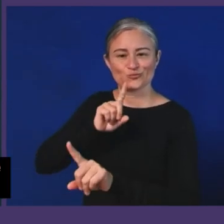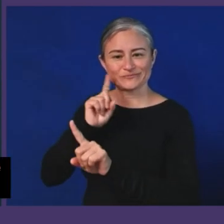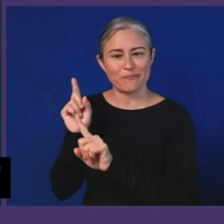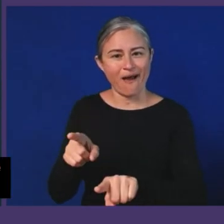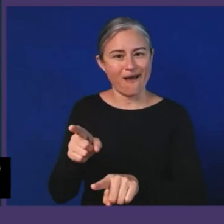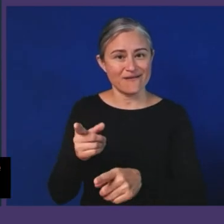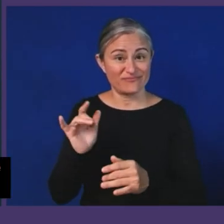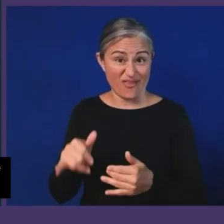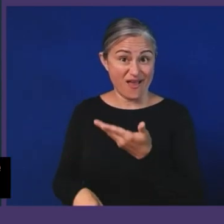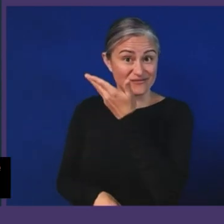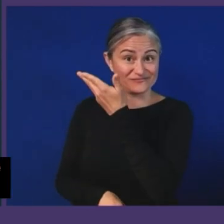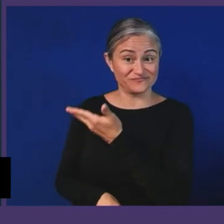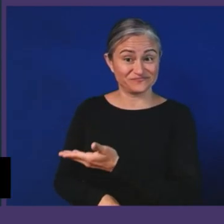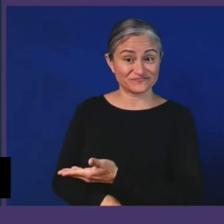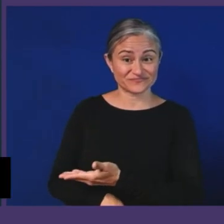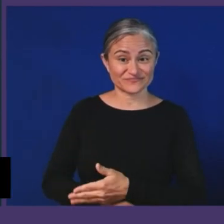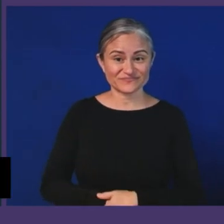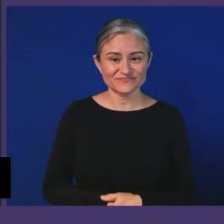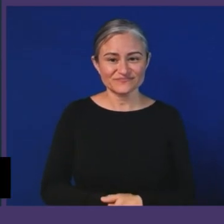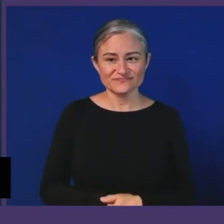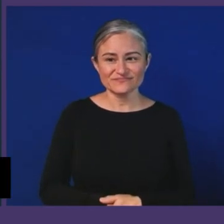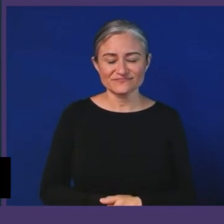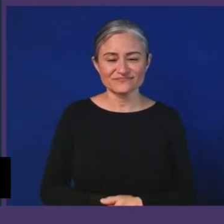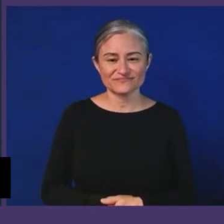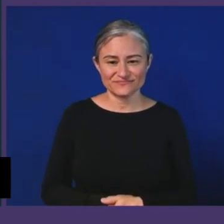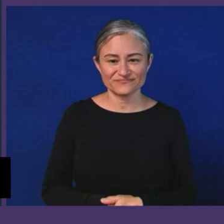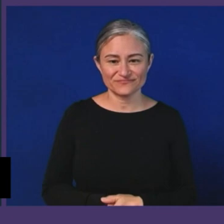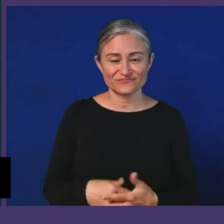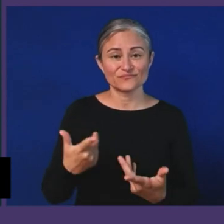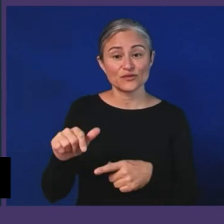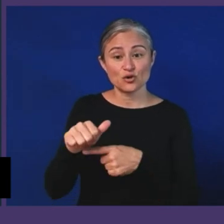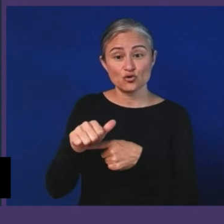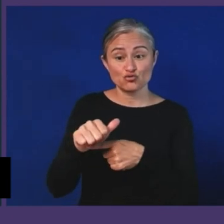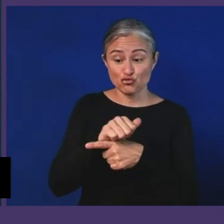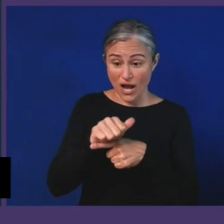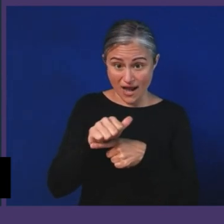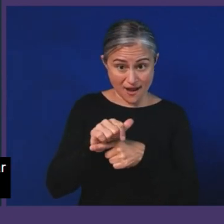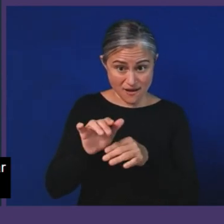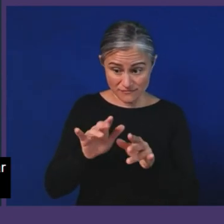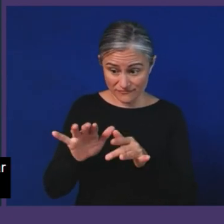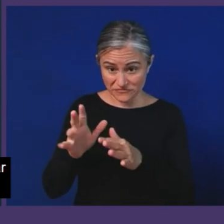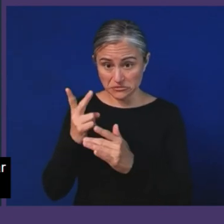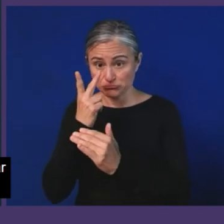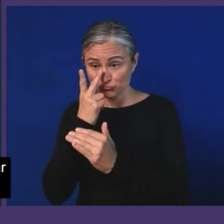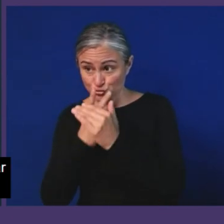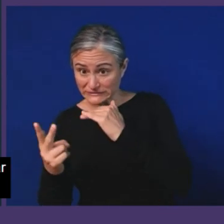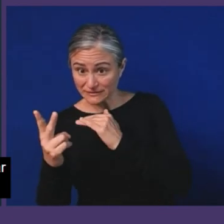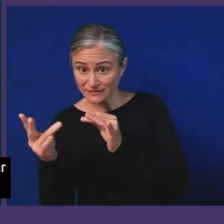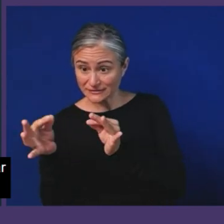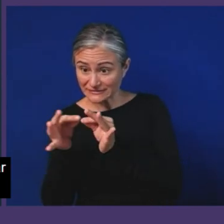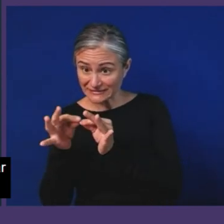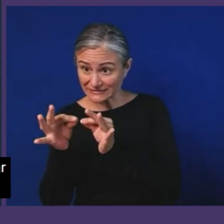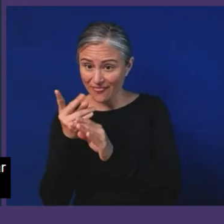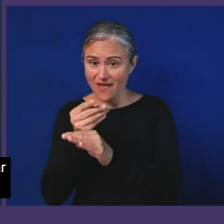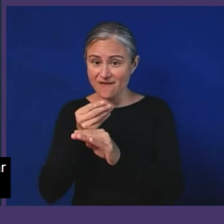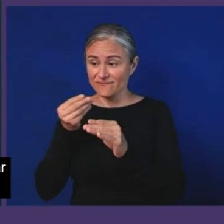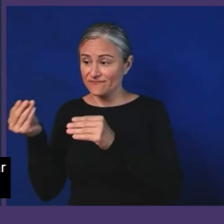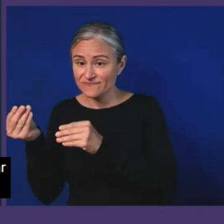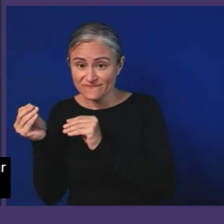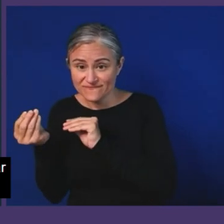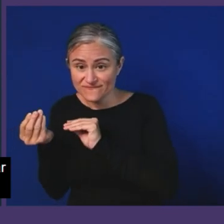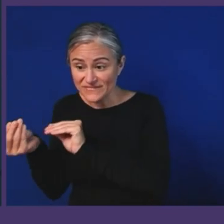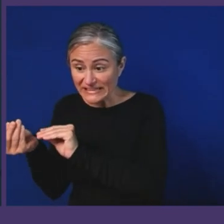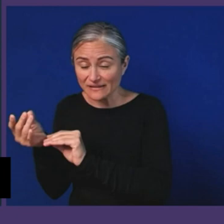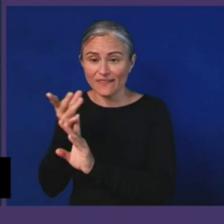you predict what comes next, you sample from that distribution, and you keep feeding that back into the process, and you can basically sample